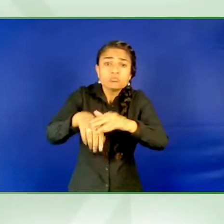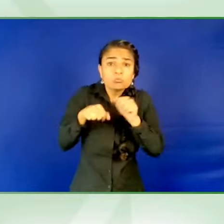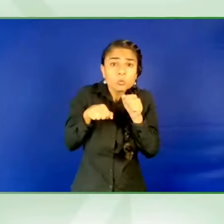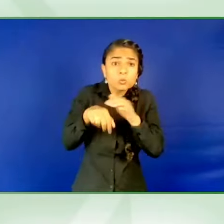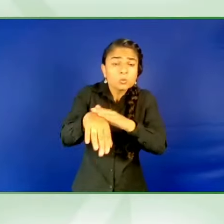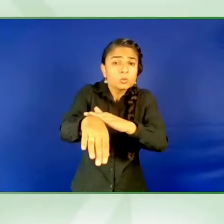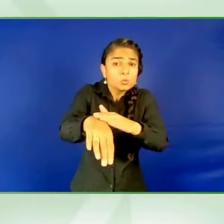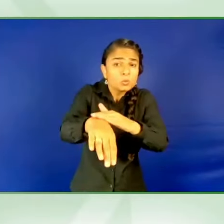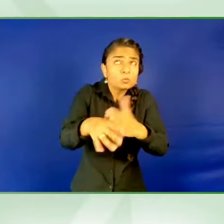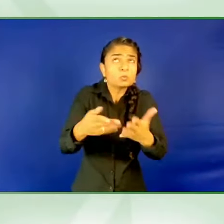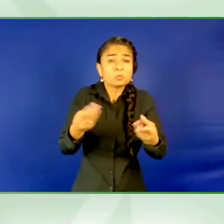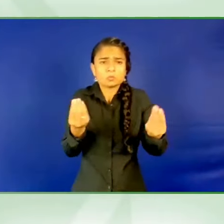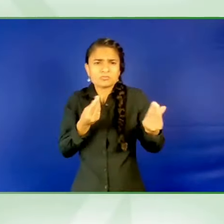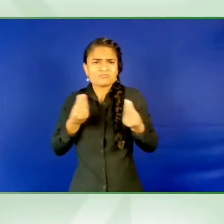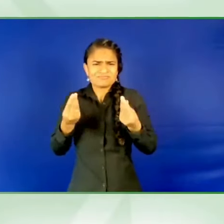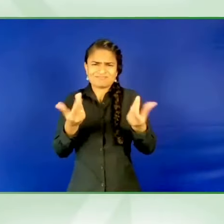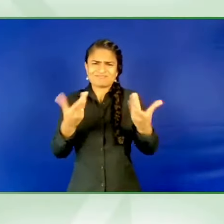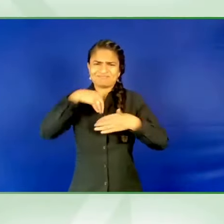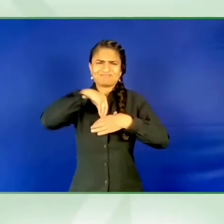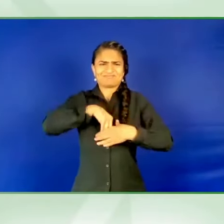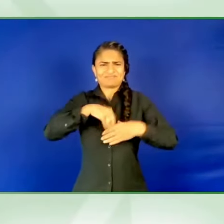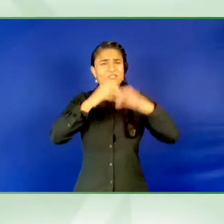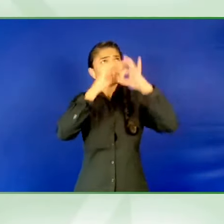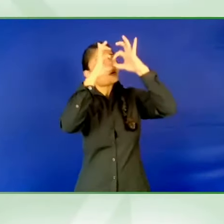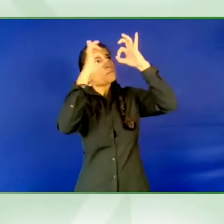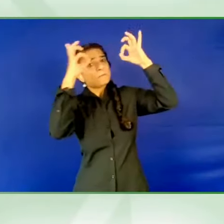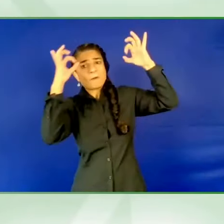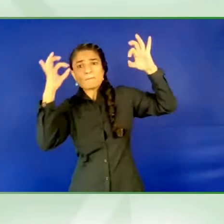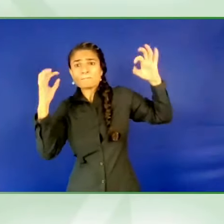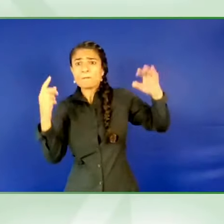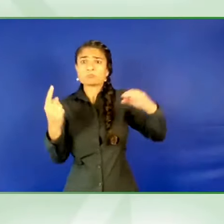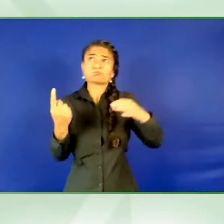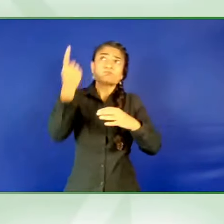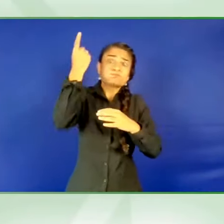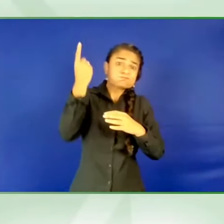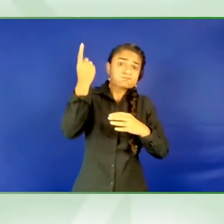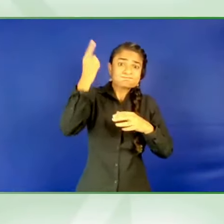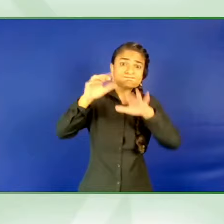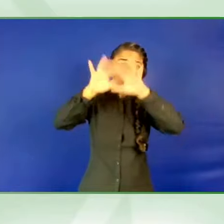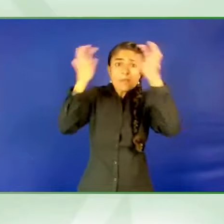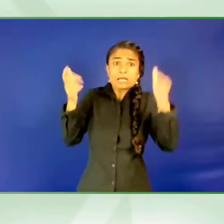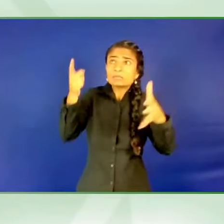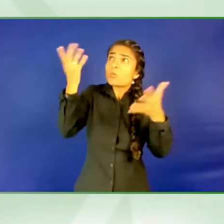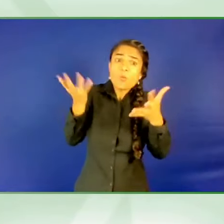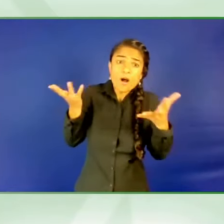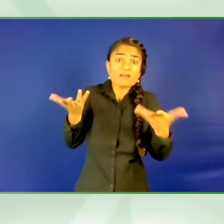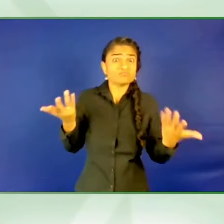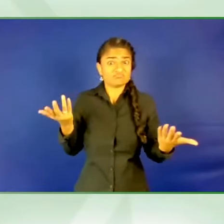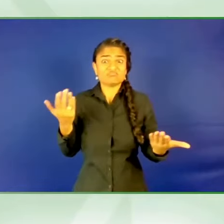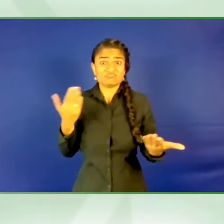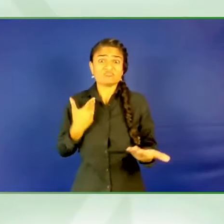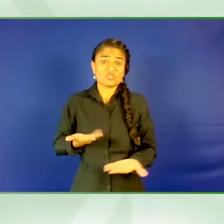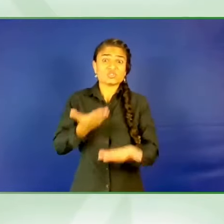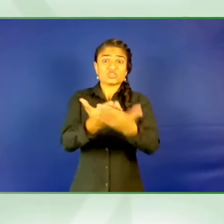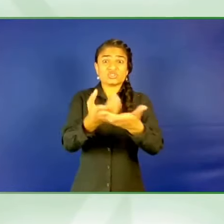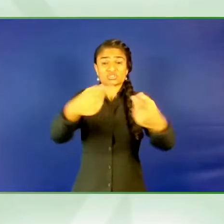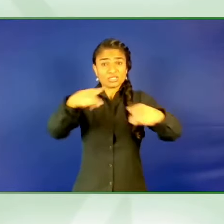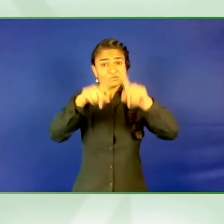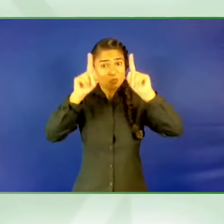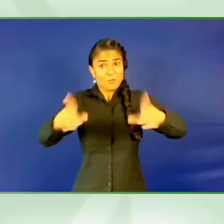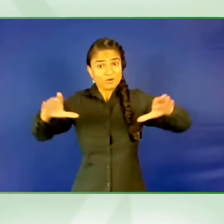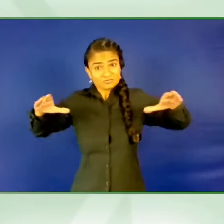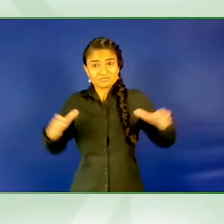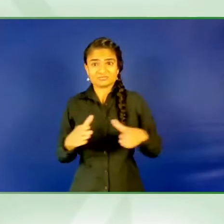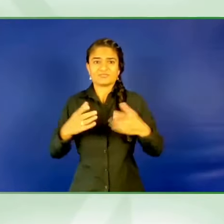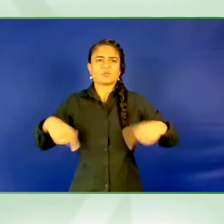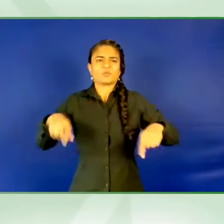before. Thank you. How about Erika? What advice do you have for us? Well,